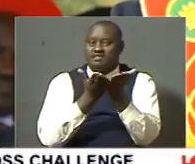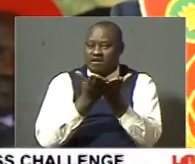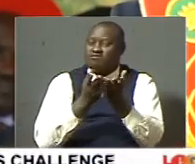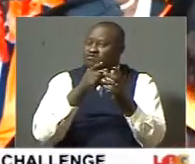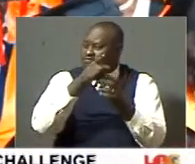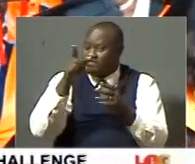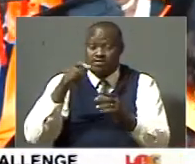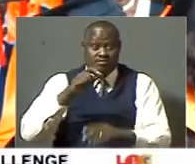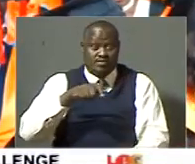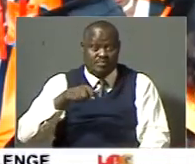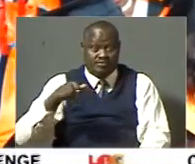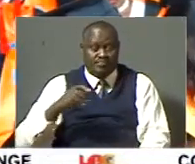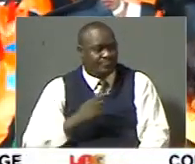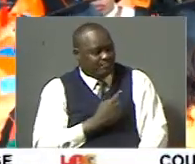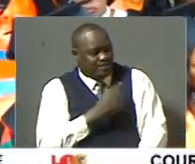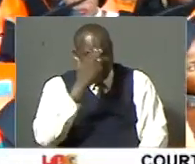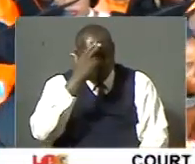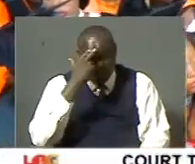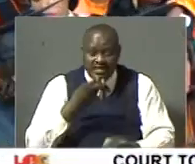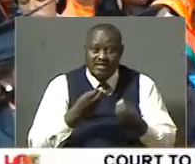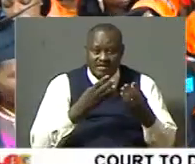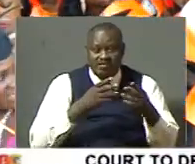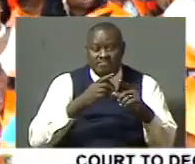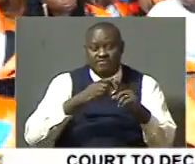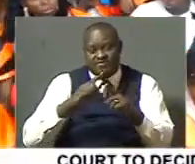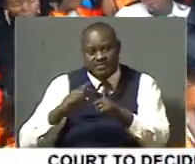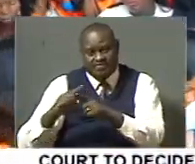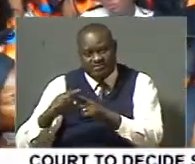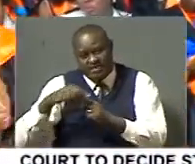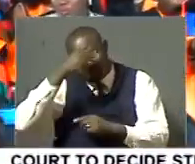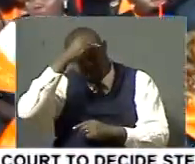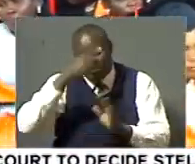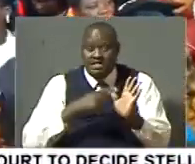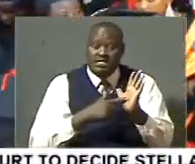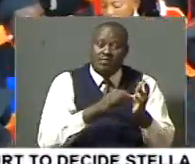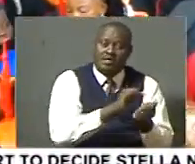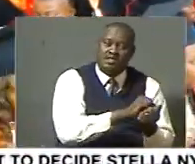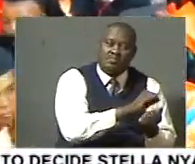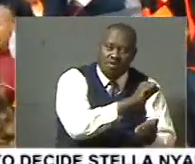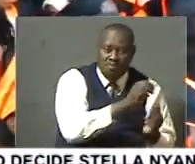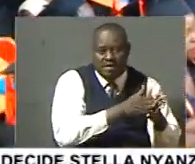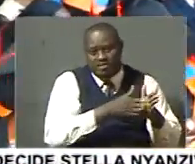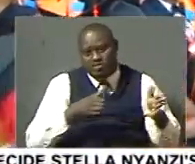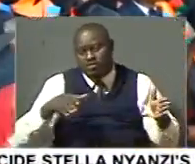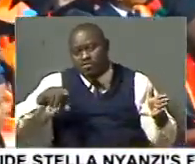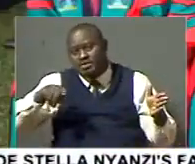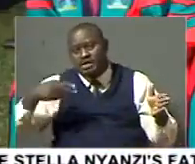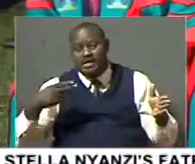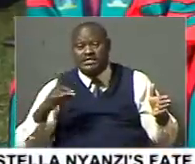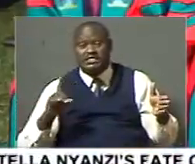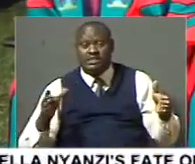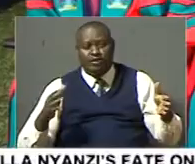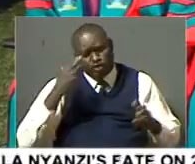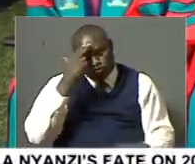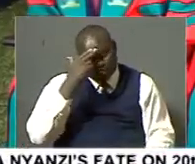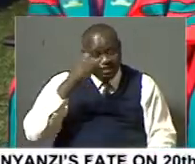for. The students were awarded various academic disciplines ranging from diploma to PhD. Over 70